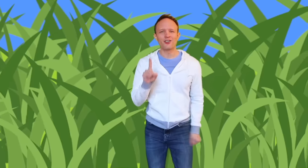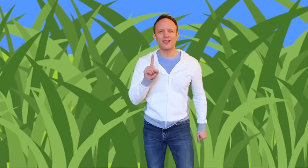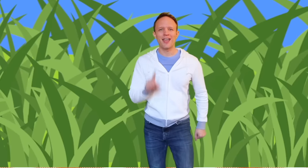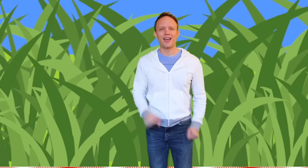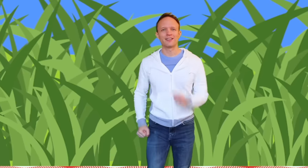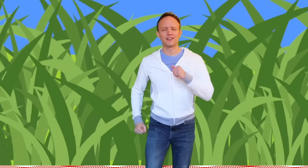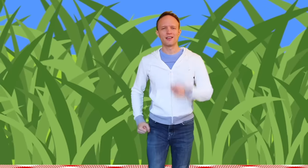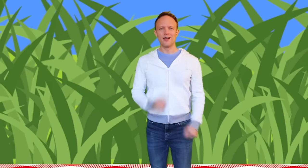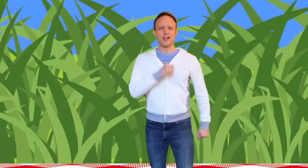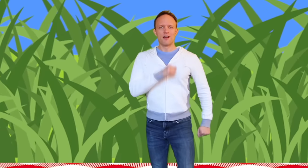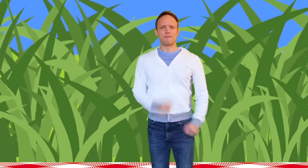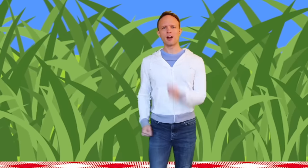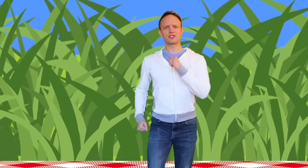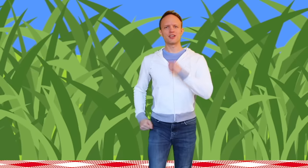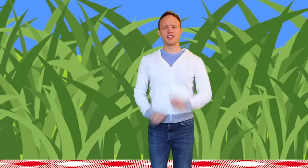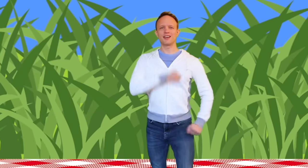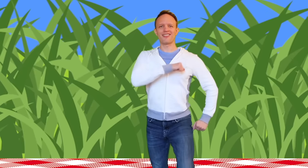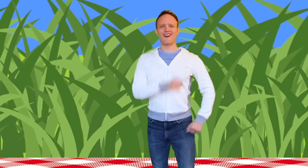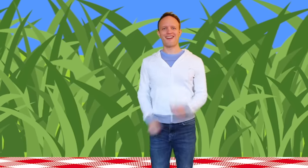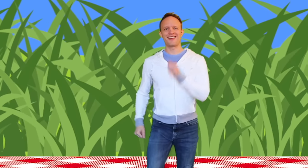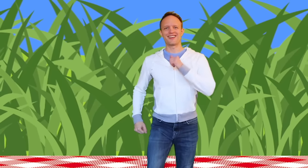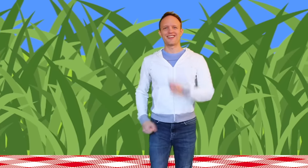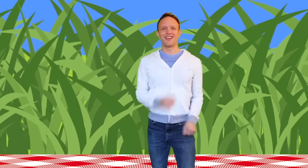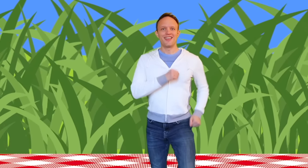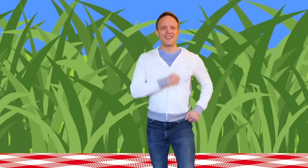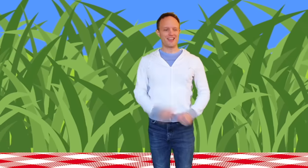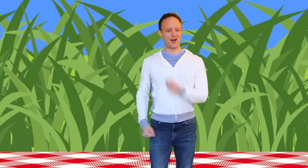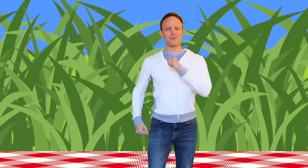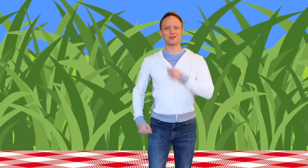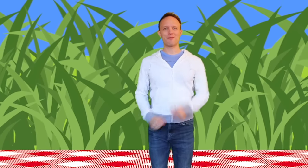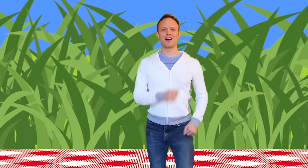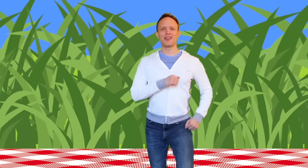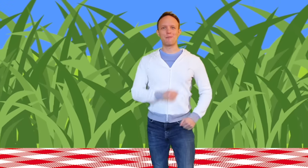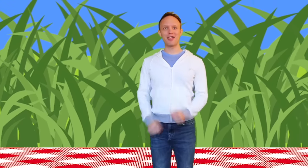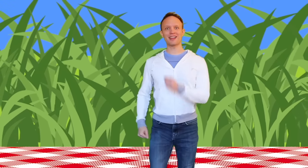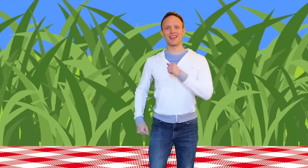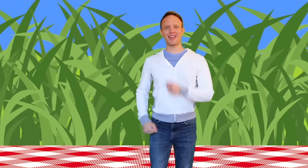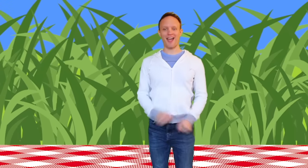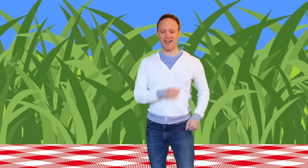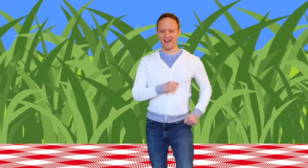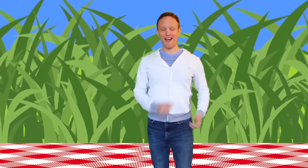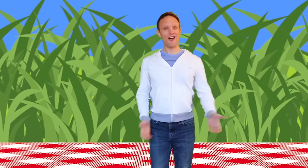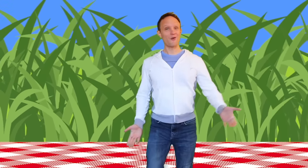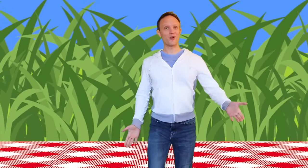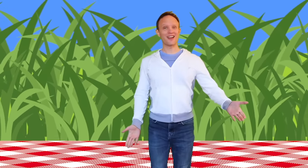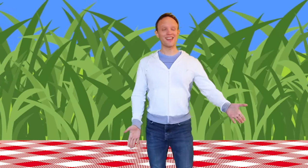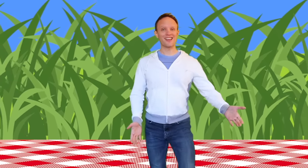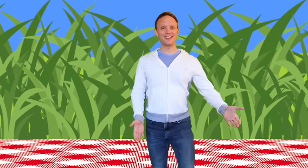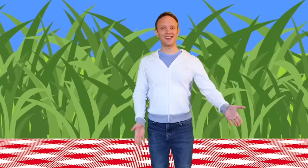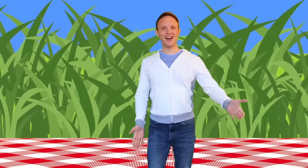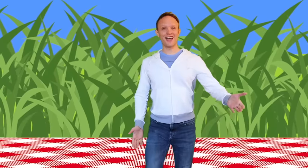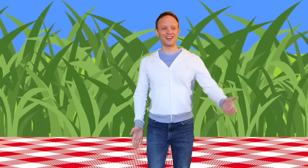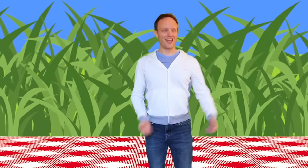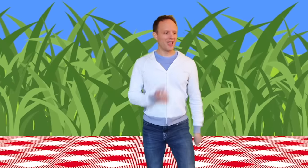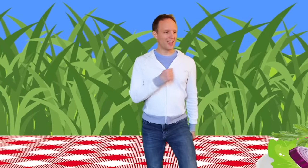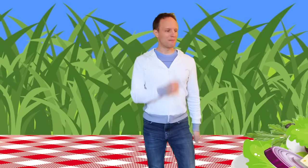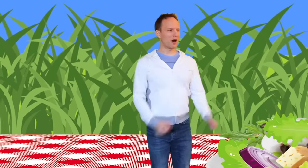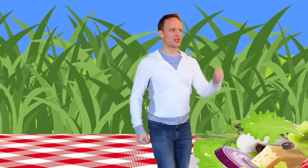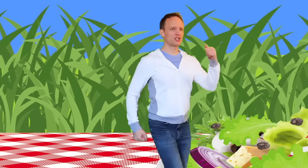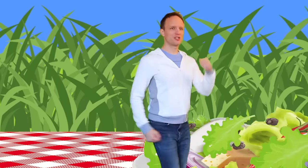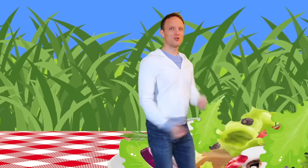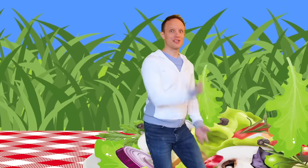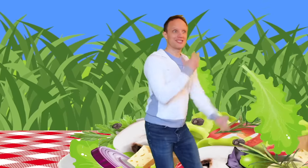1 hungry ant marching in a line. He comes upon a picnic where he can dine.